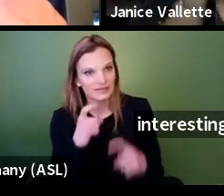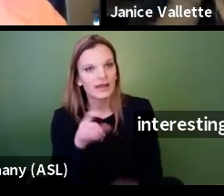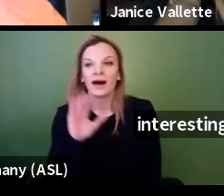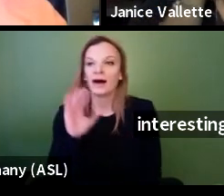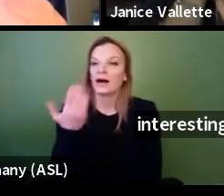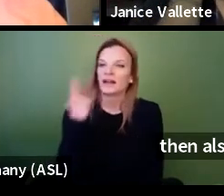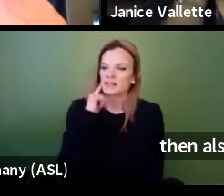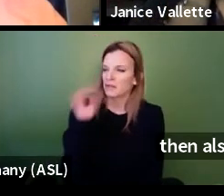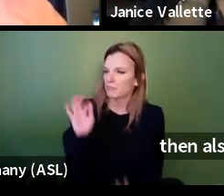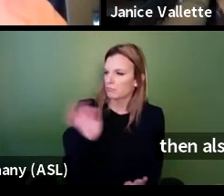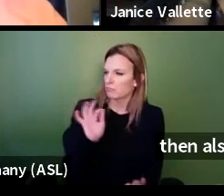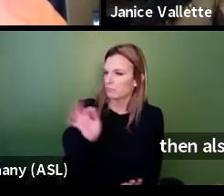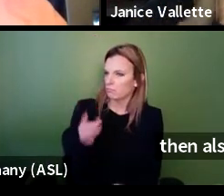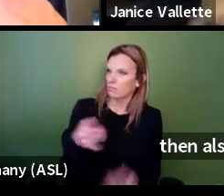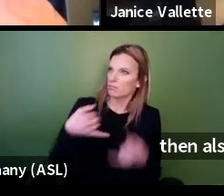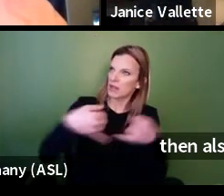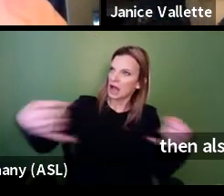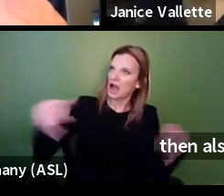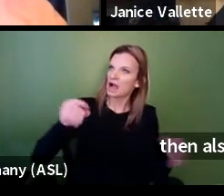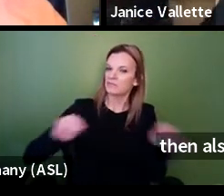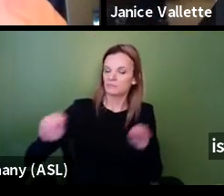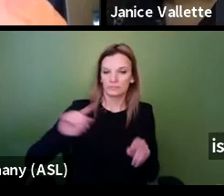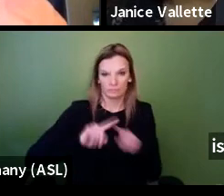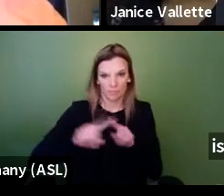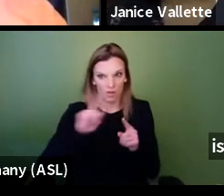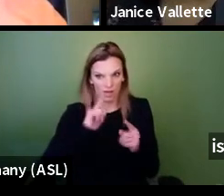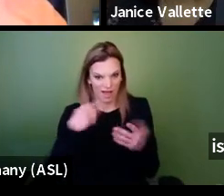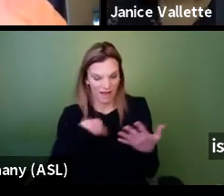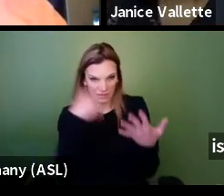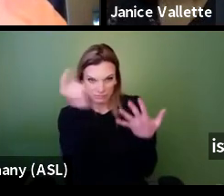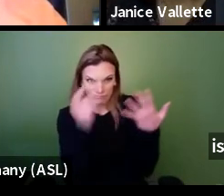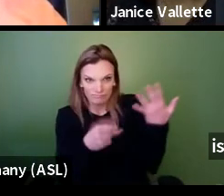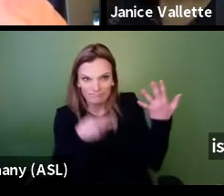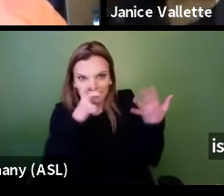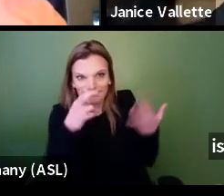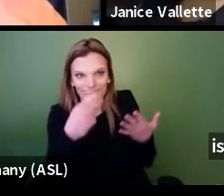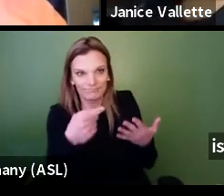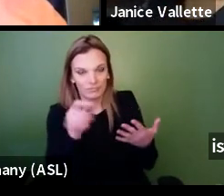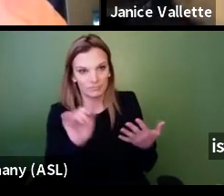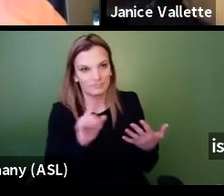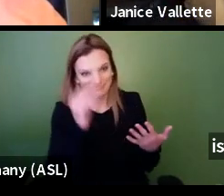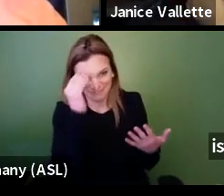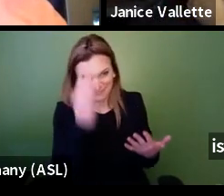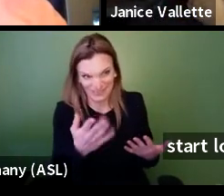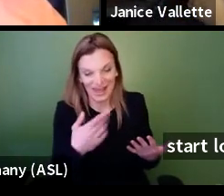paper, but once you start looking at all the requirements, it's going to be quite a challenge.